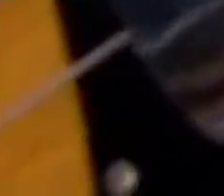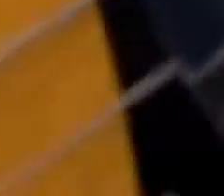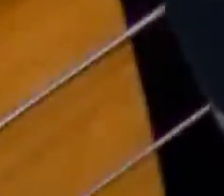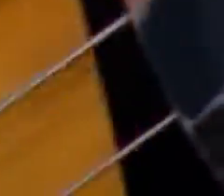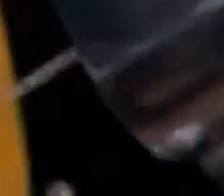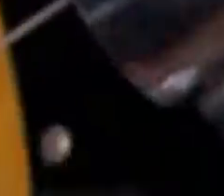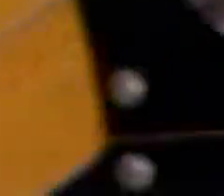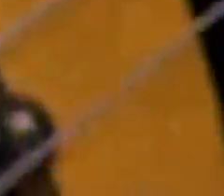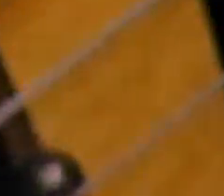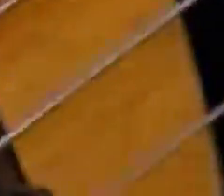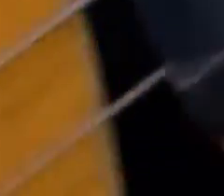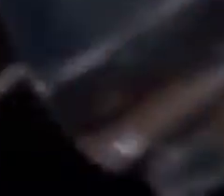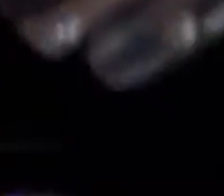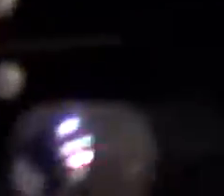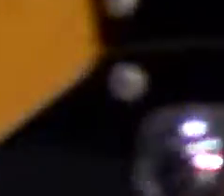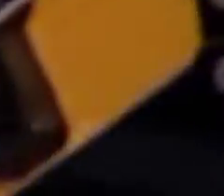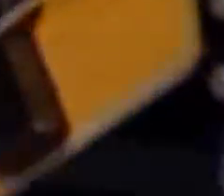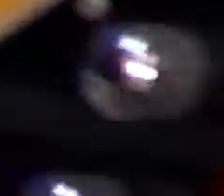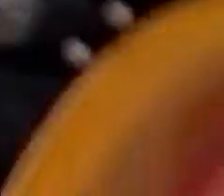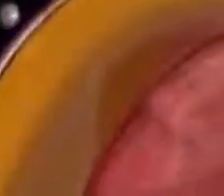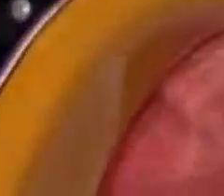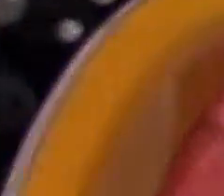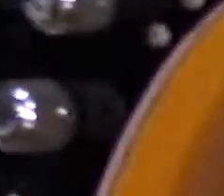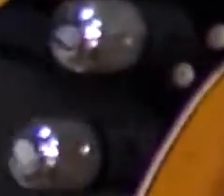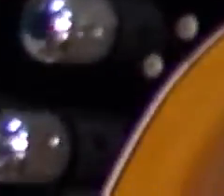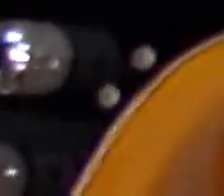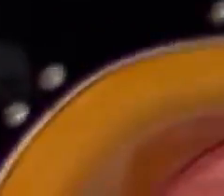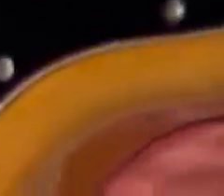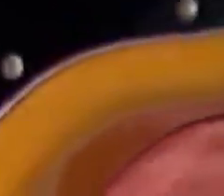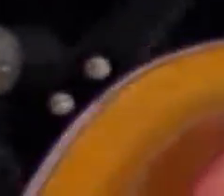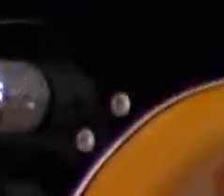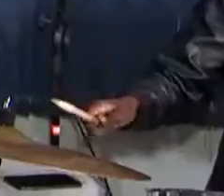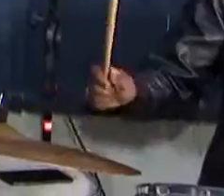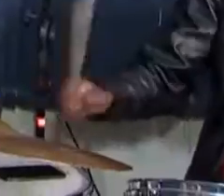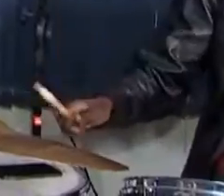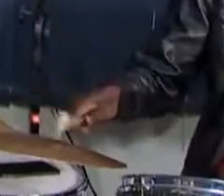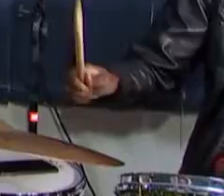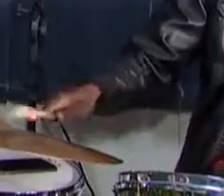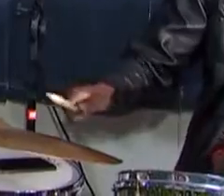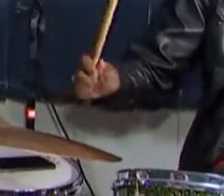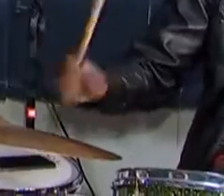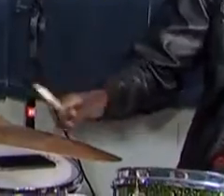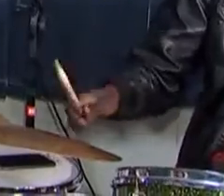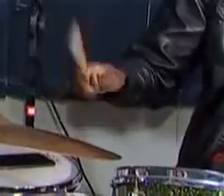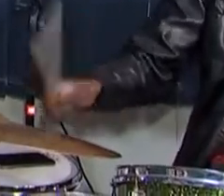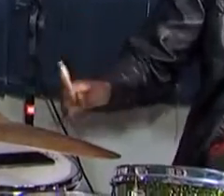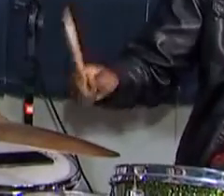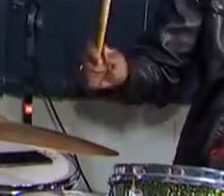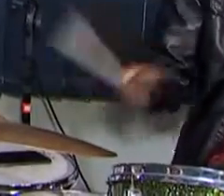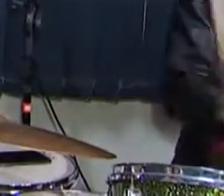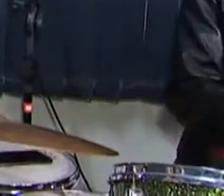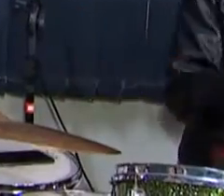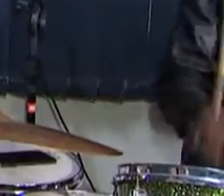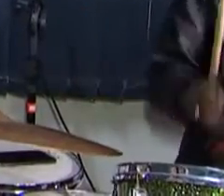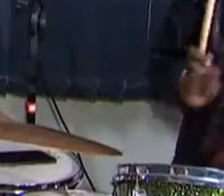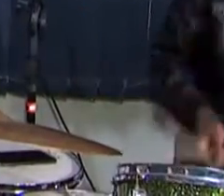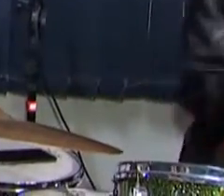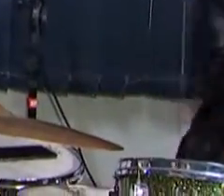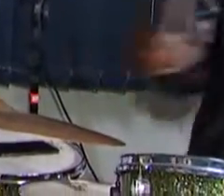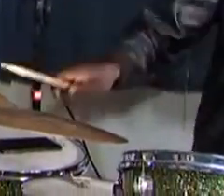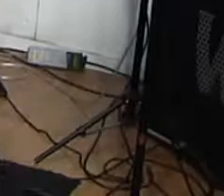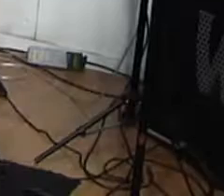it's night or day. I can't tell if it's night or day. I can't tell if it's night or